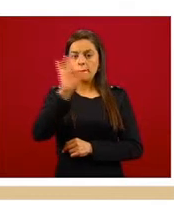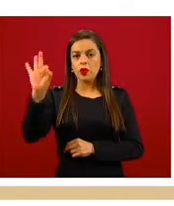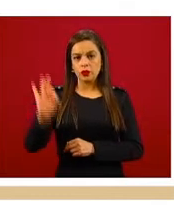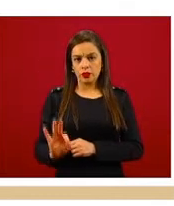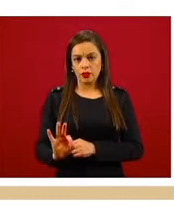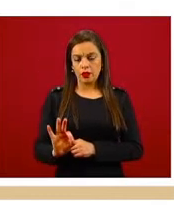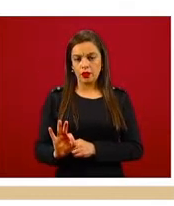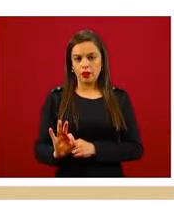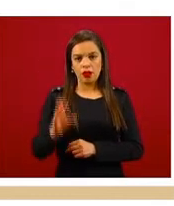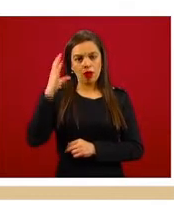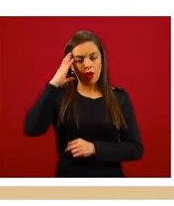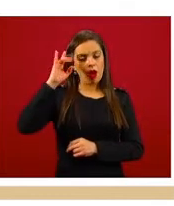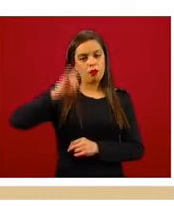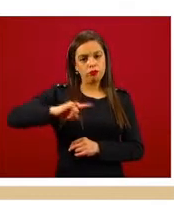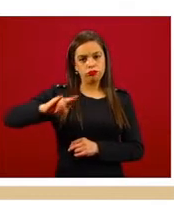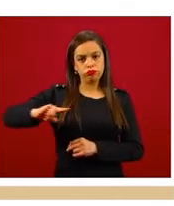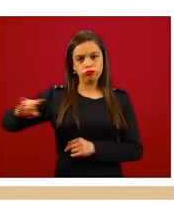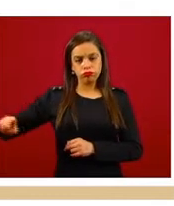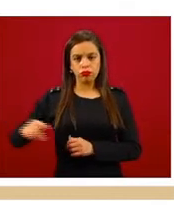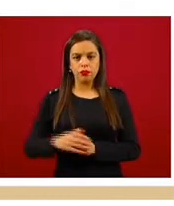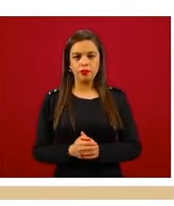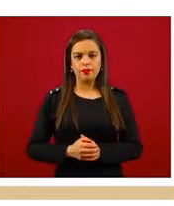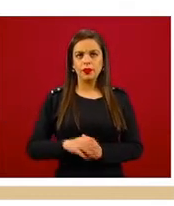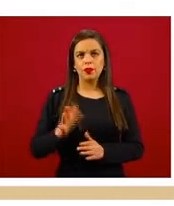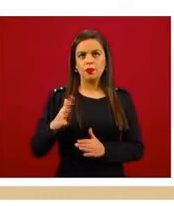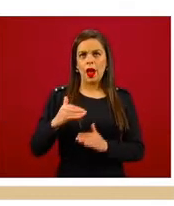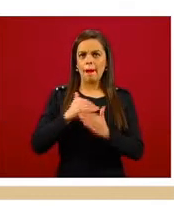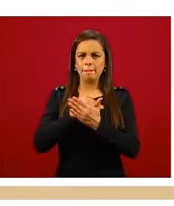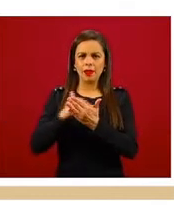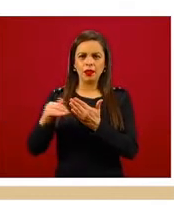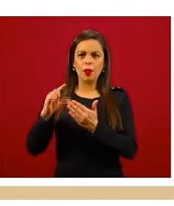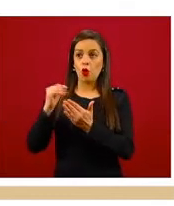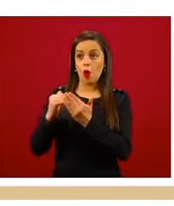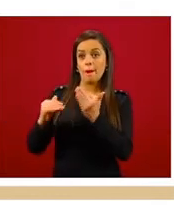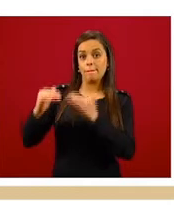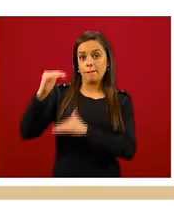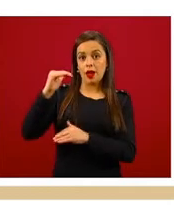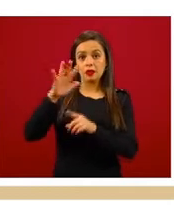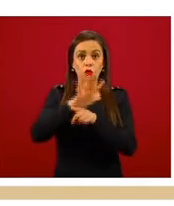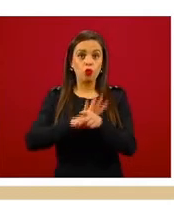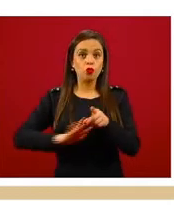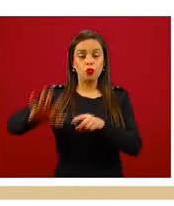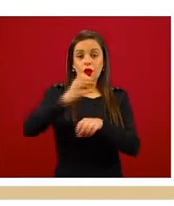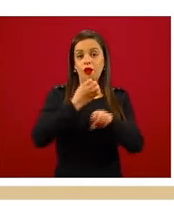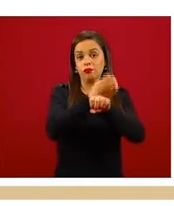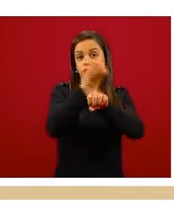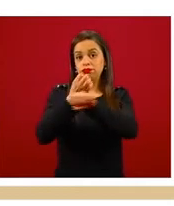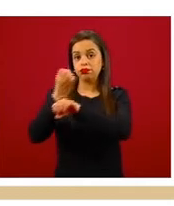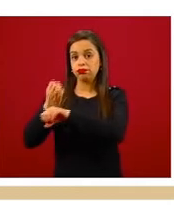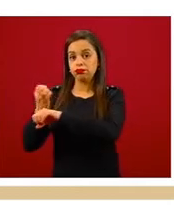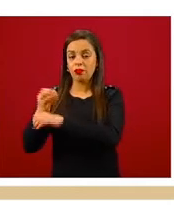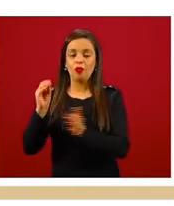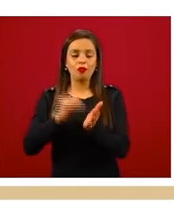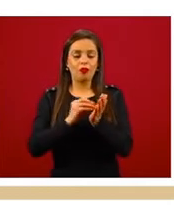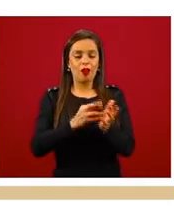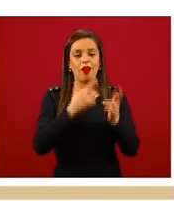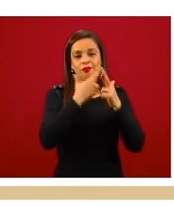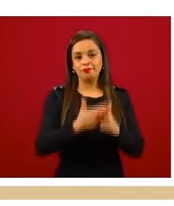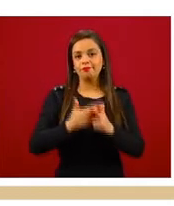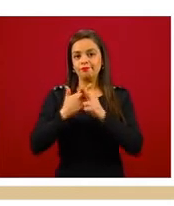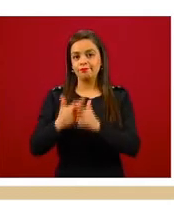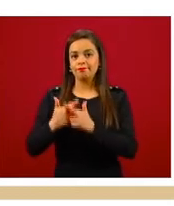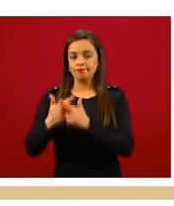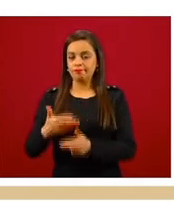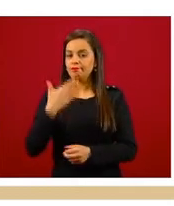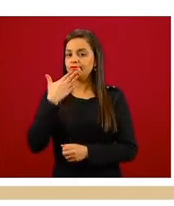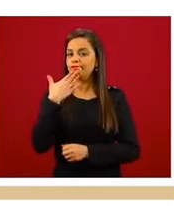availability of 68%. That's slightly above half of all of the states